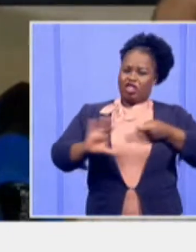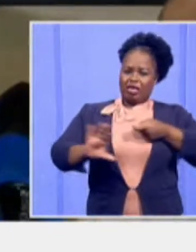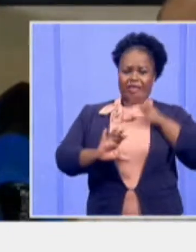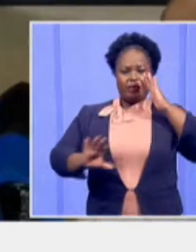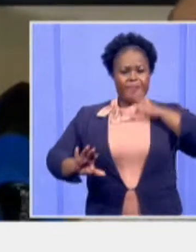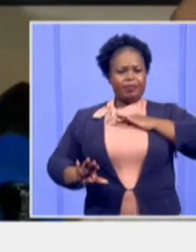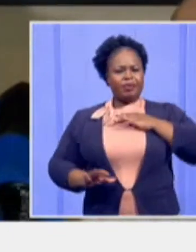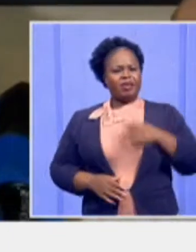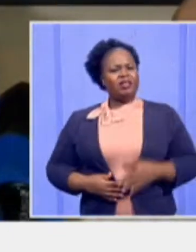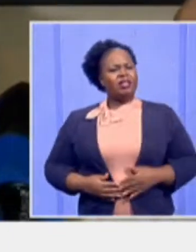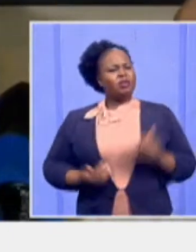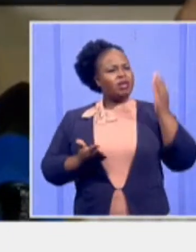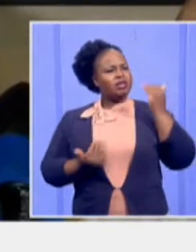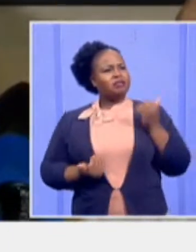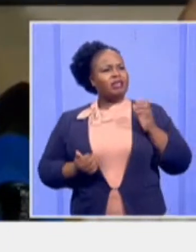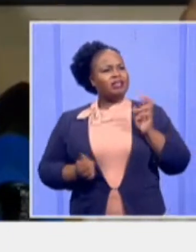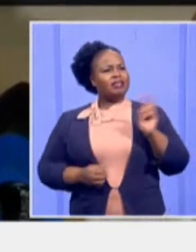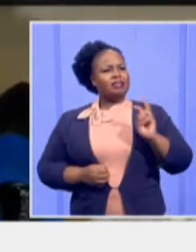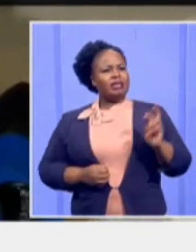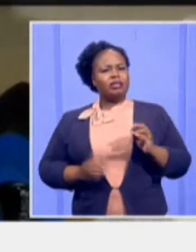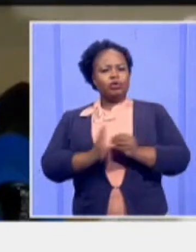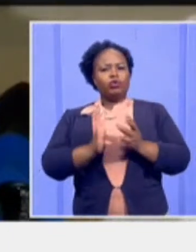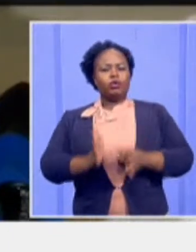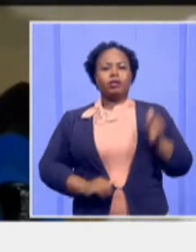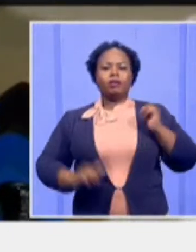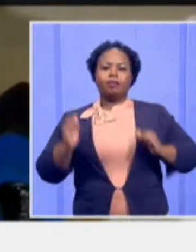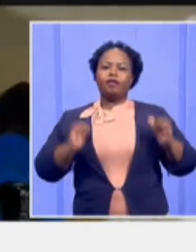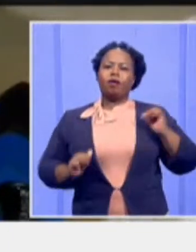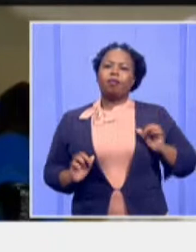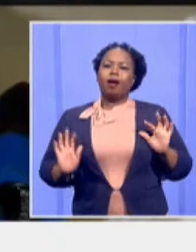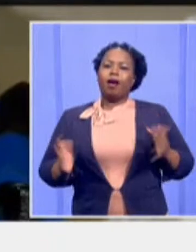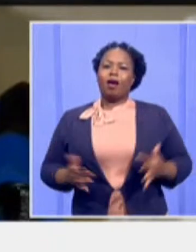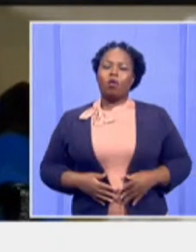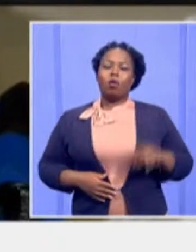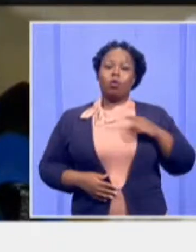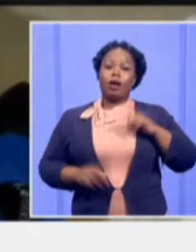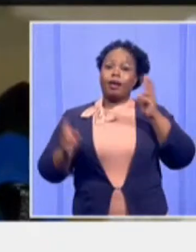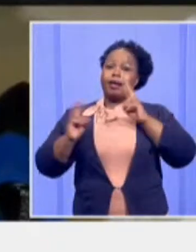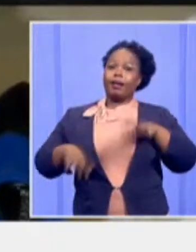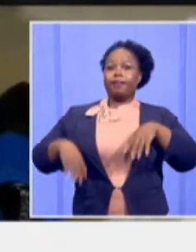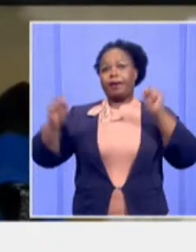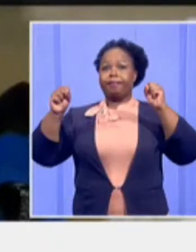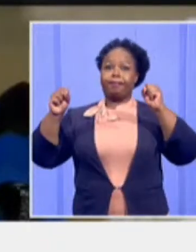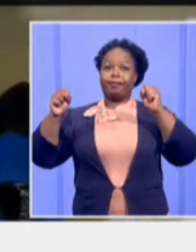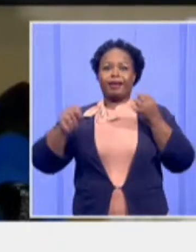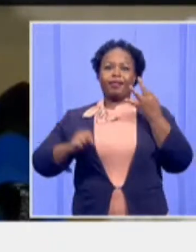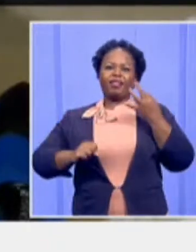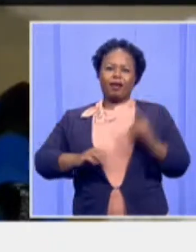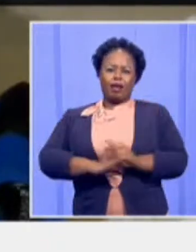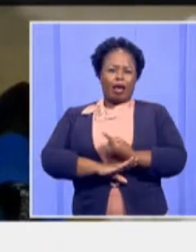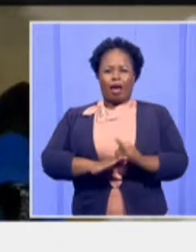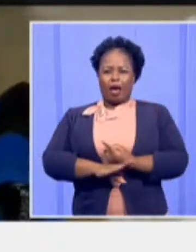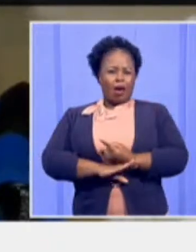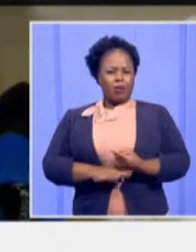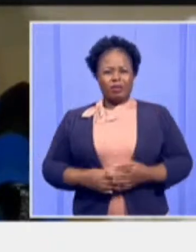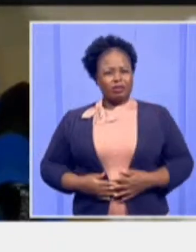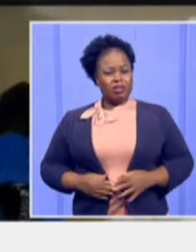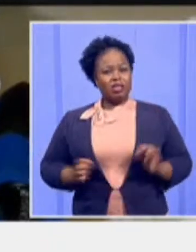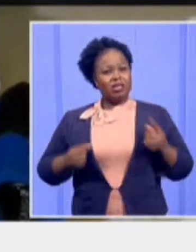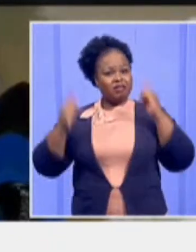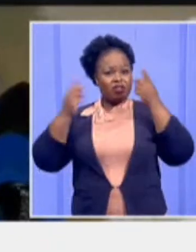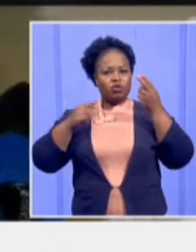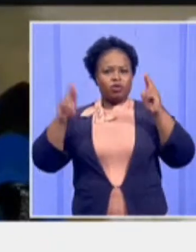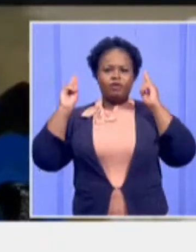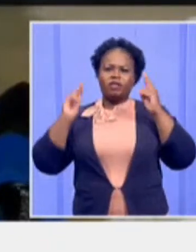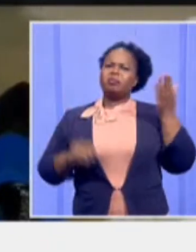how do you expect a student to perform while ESCOM can go out for 3 hours and Wits University used